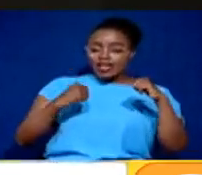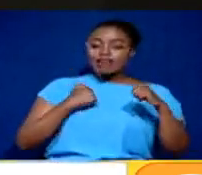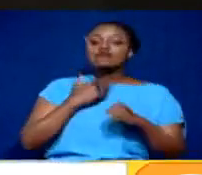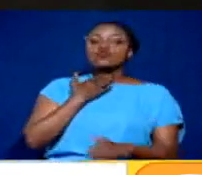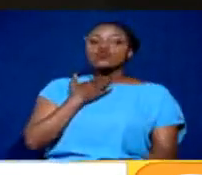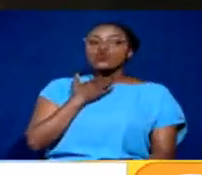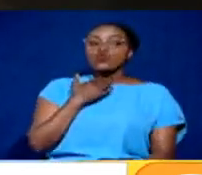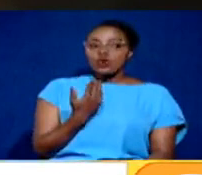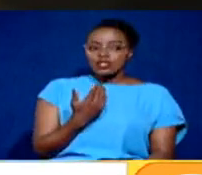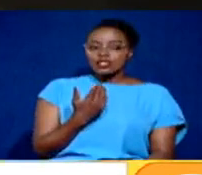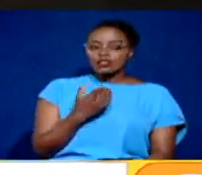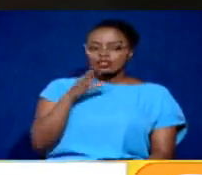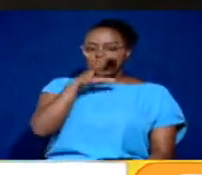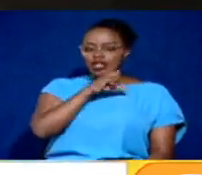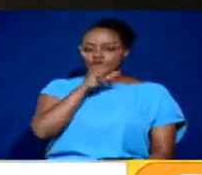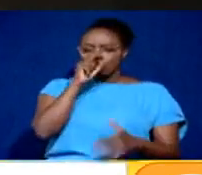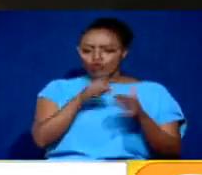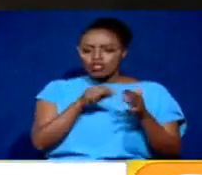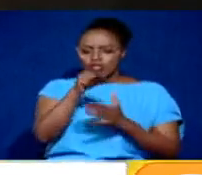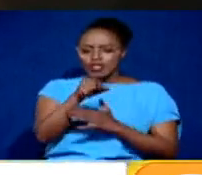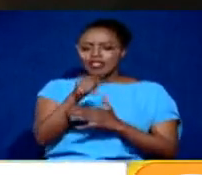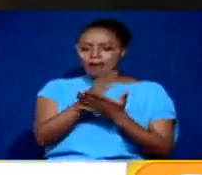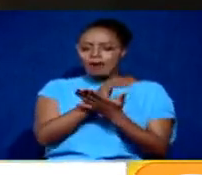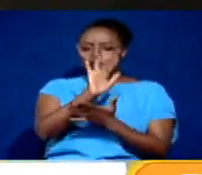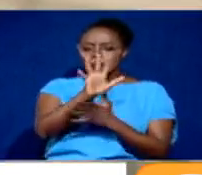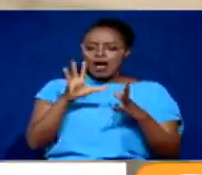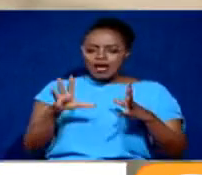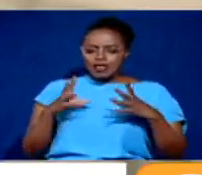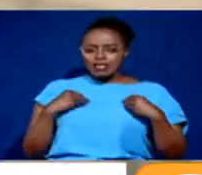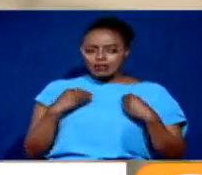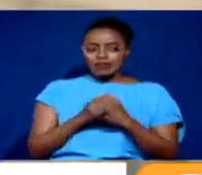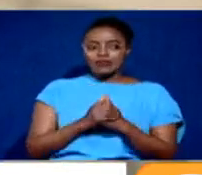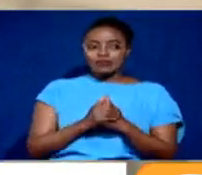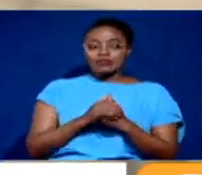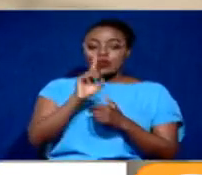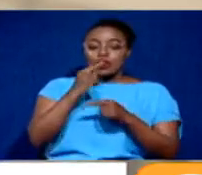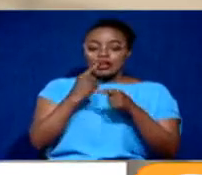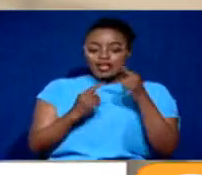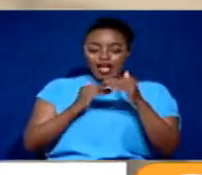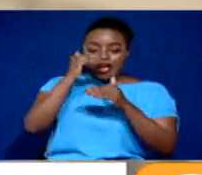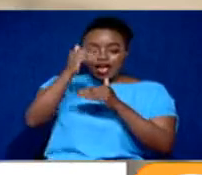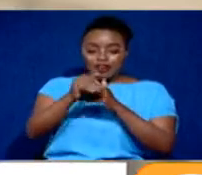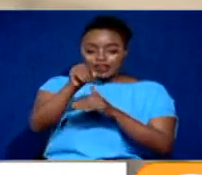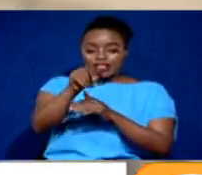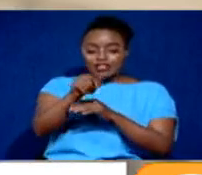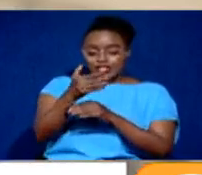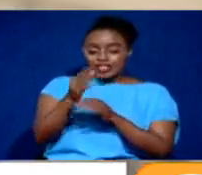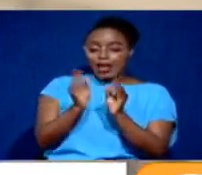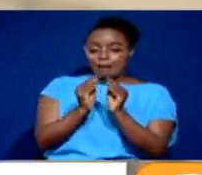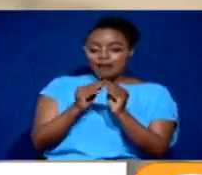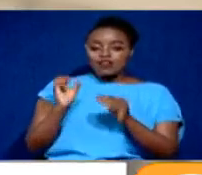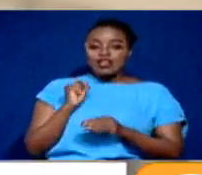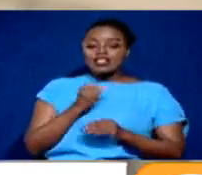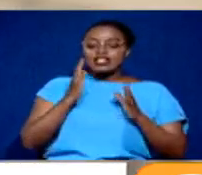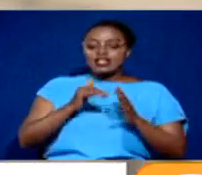to take the assumption that that was part of the acceptance, as it were. Exactly a year after that encounter,